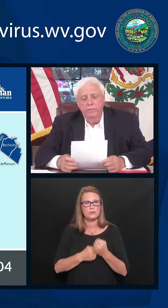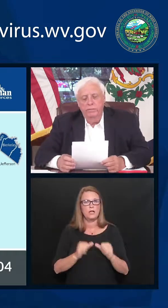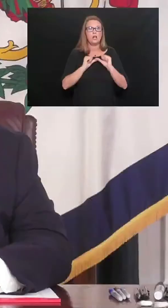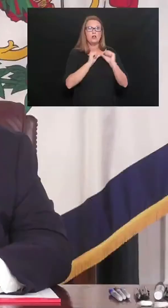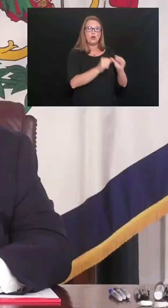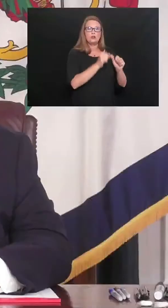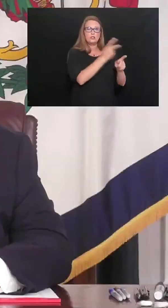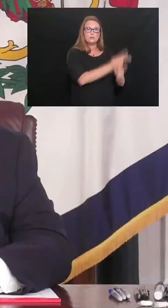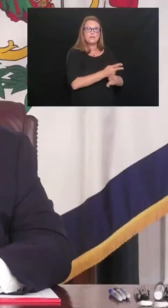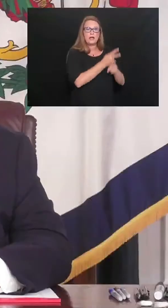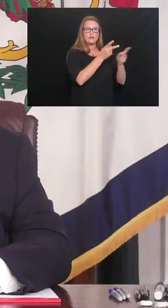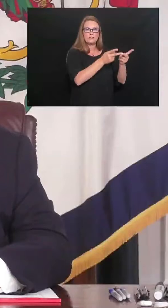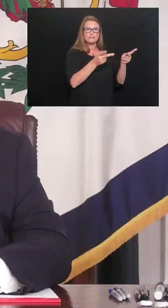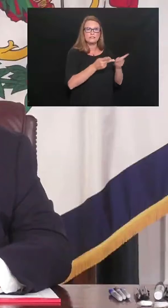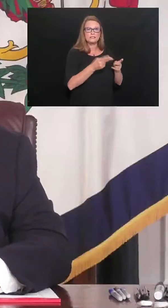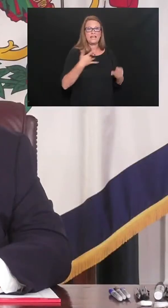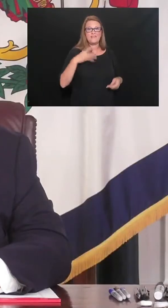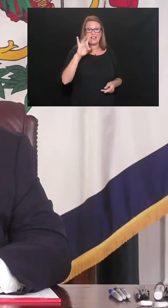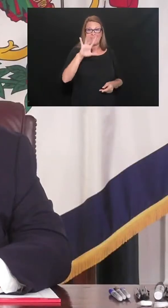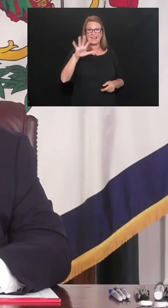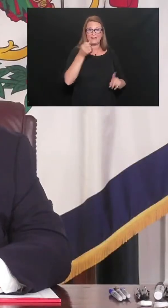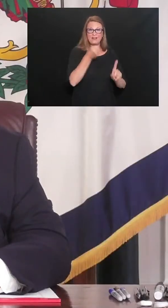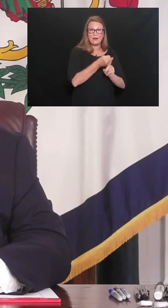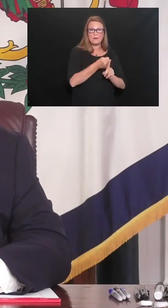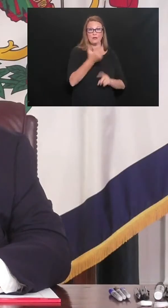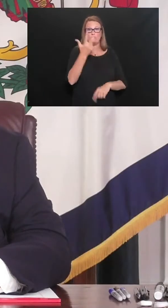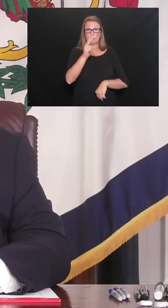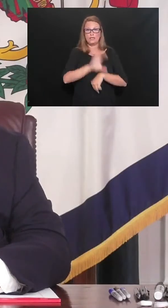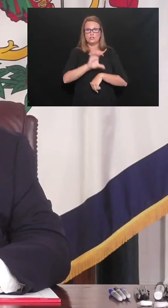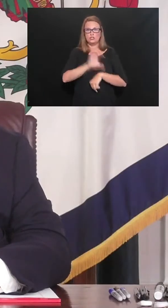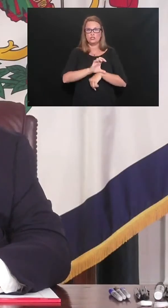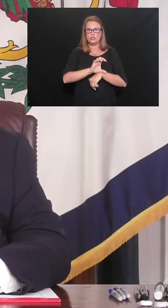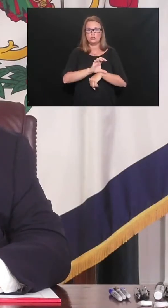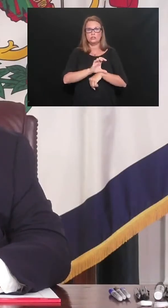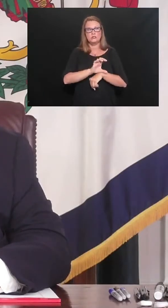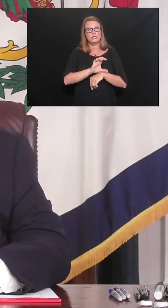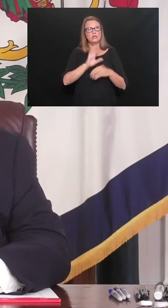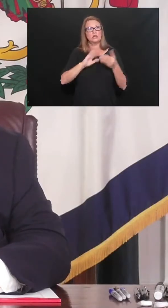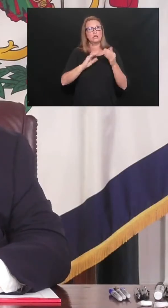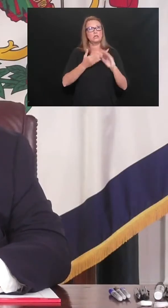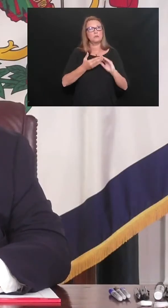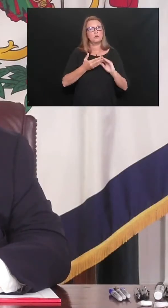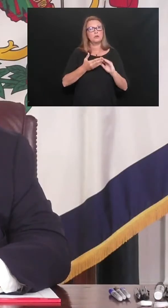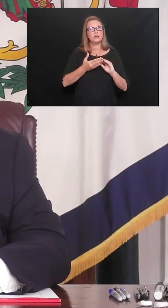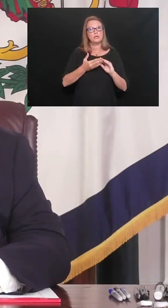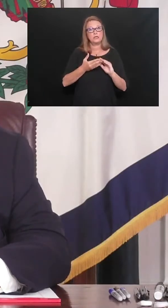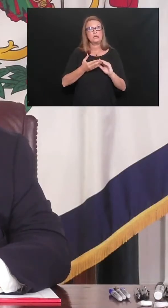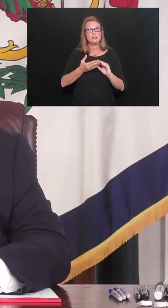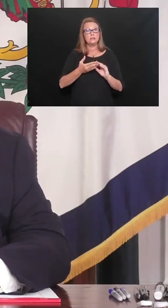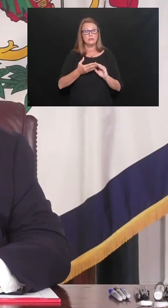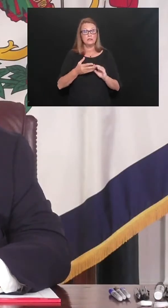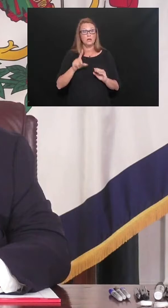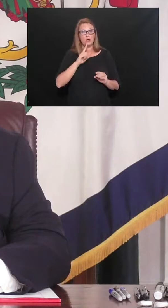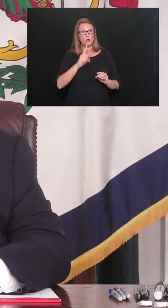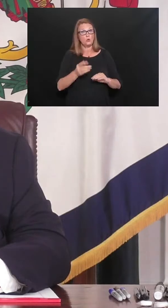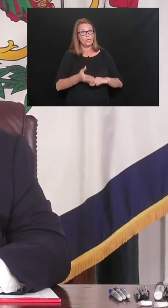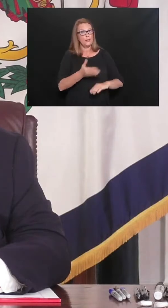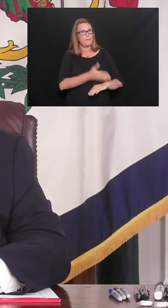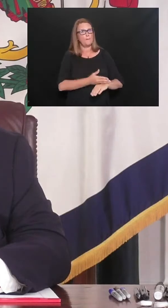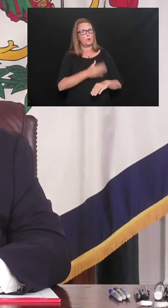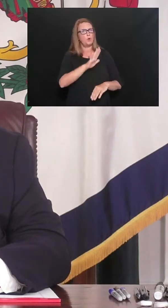Long-term care facilities, got 85 outbreaks, 3 churches. Our churches and the church community really has done a nice